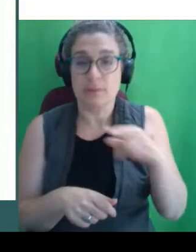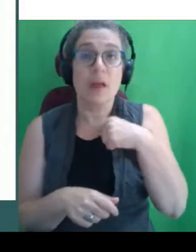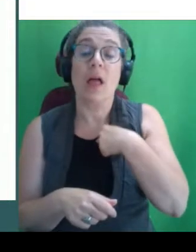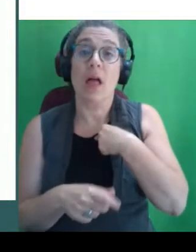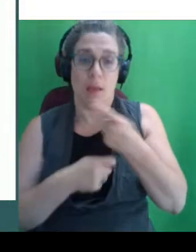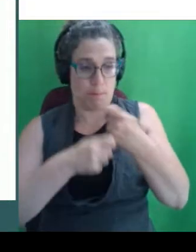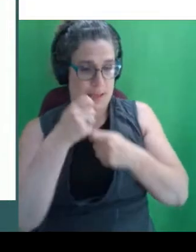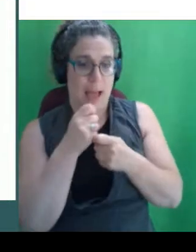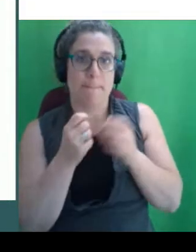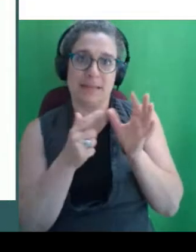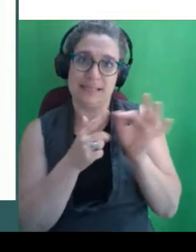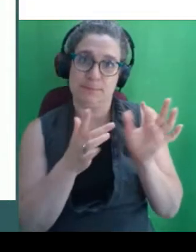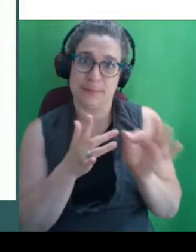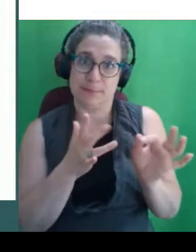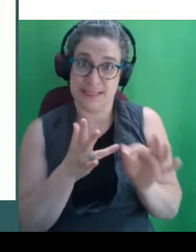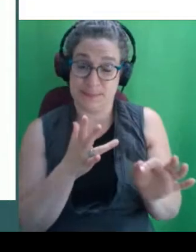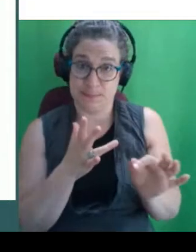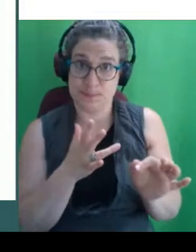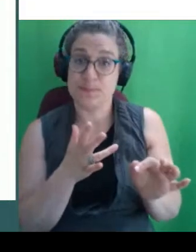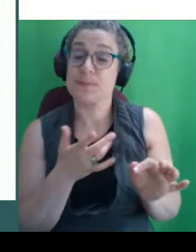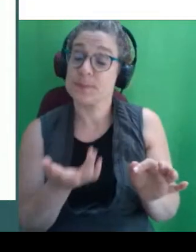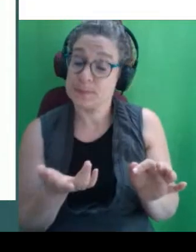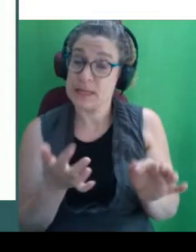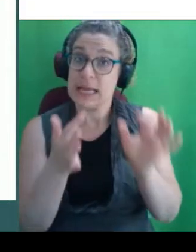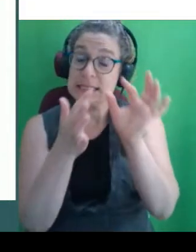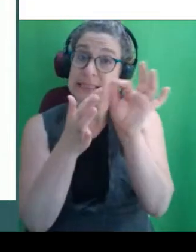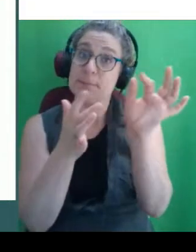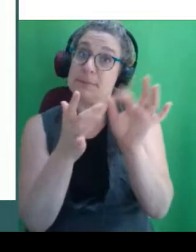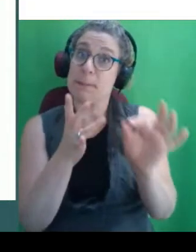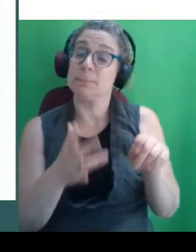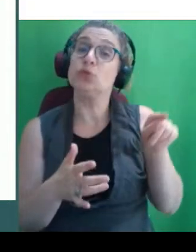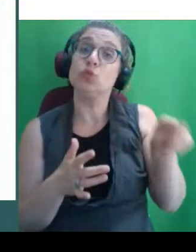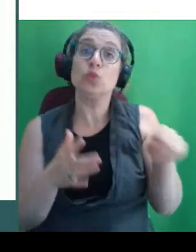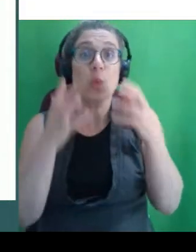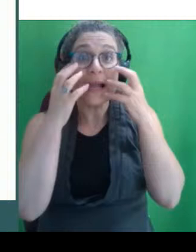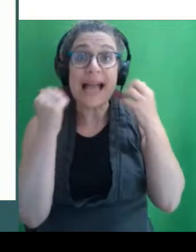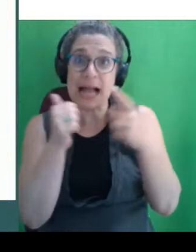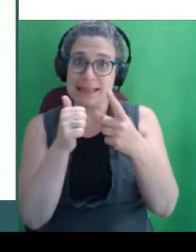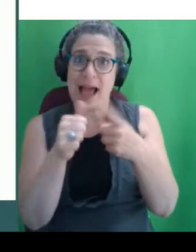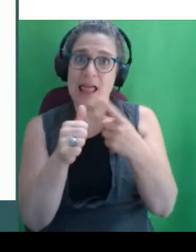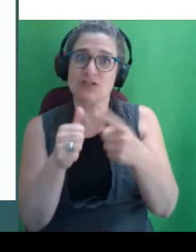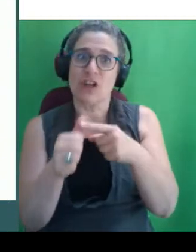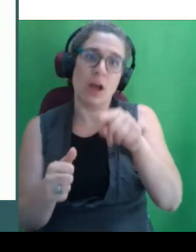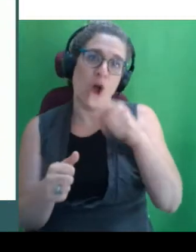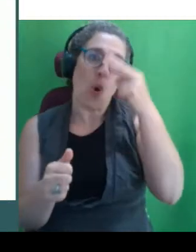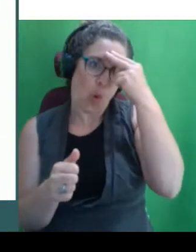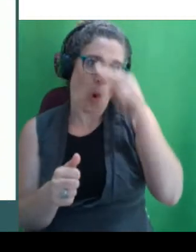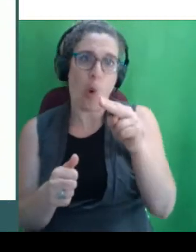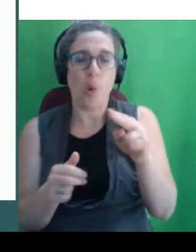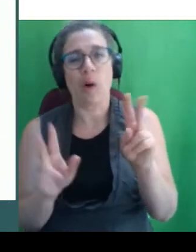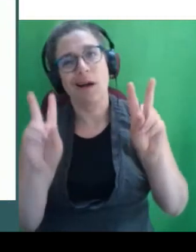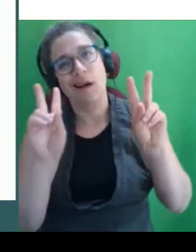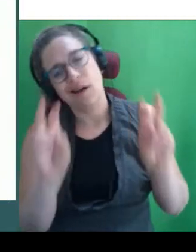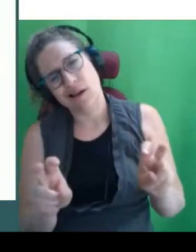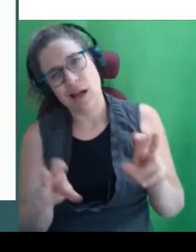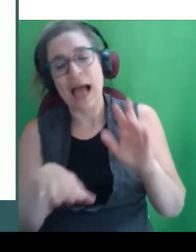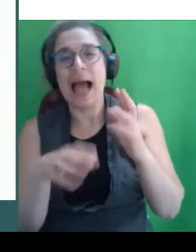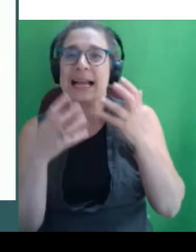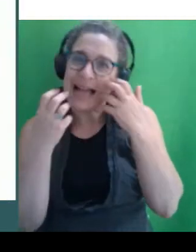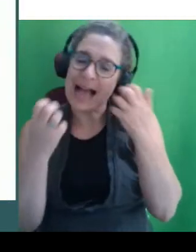And these symptoms to cat allergens are what we call cat allergy. Next slide, please.